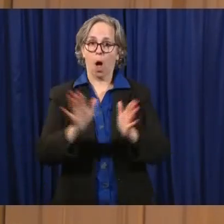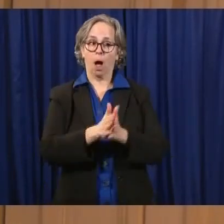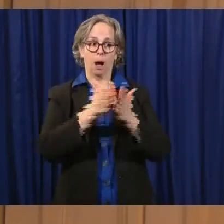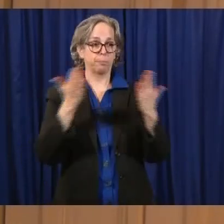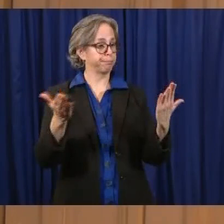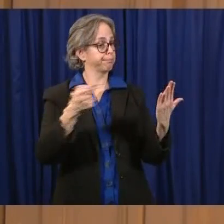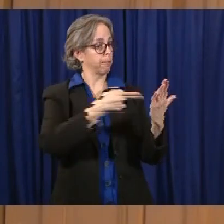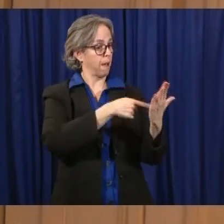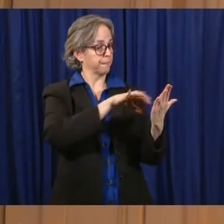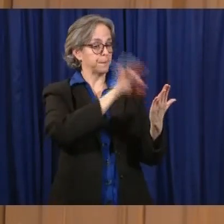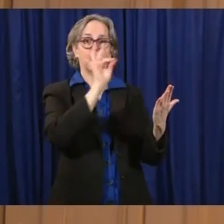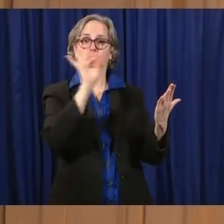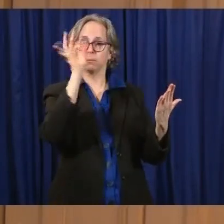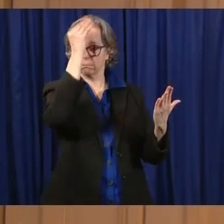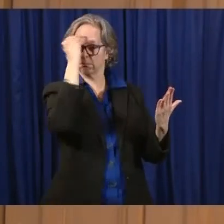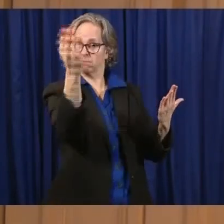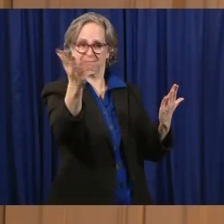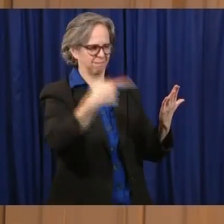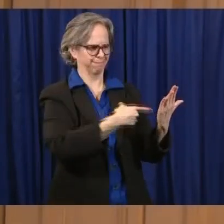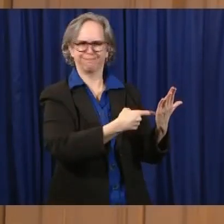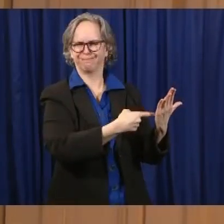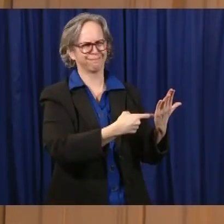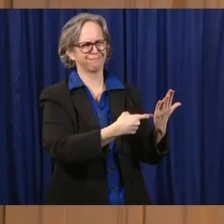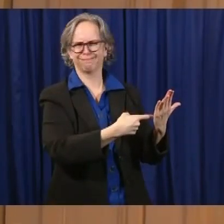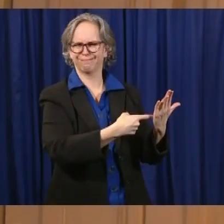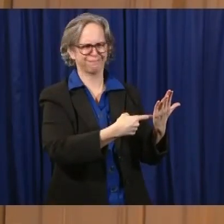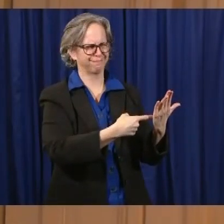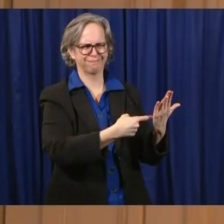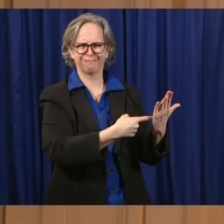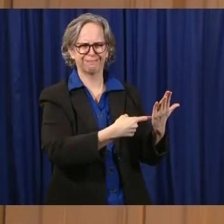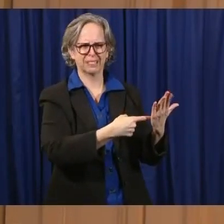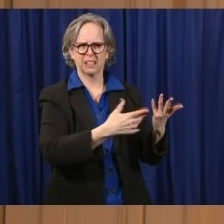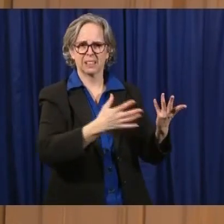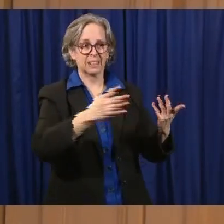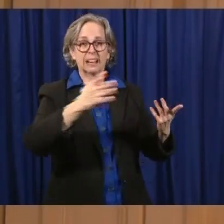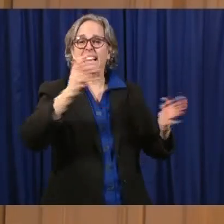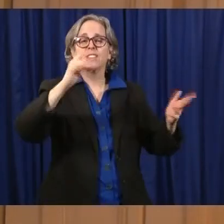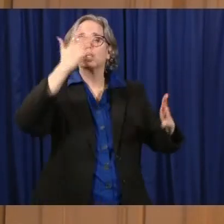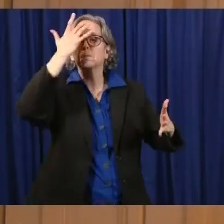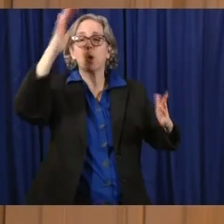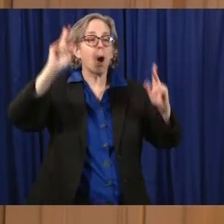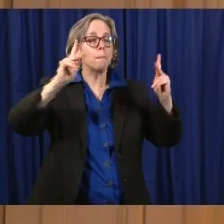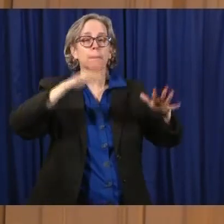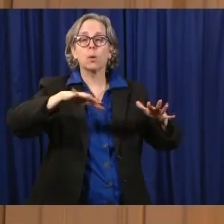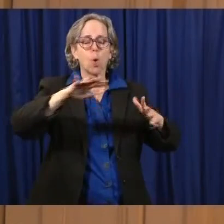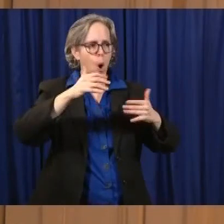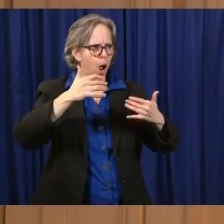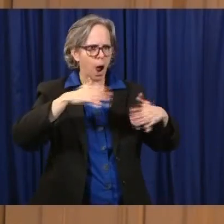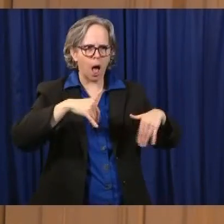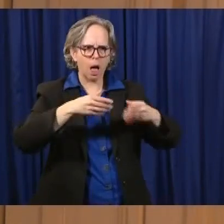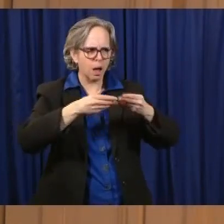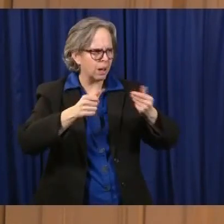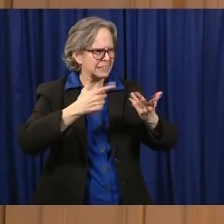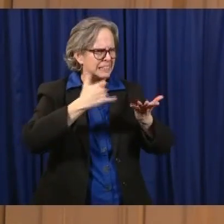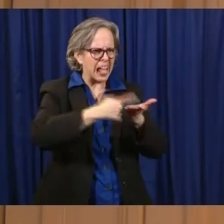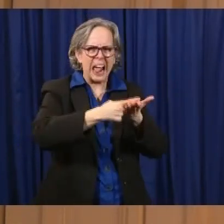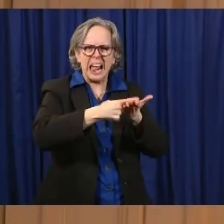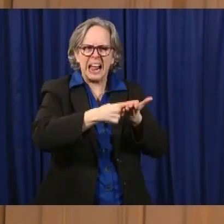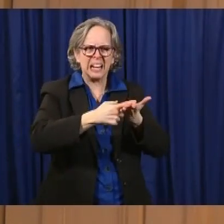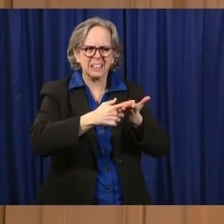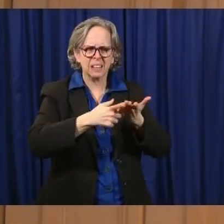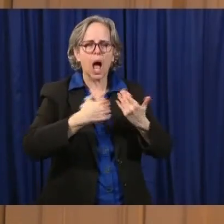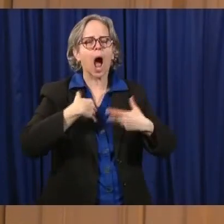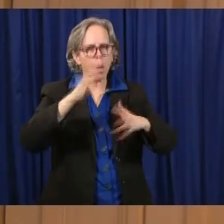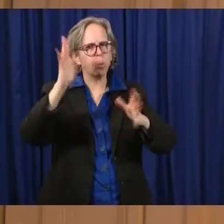best minds in the world are trying to solve. But we will keep sharing it with you as we ourselves come to understand